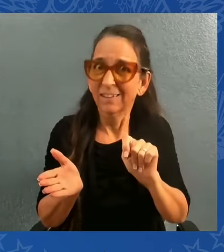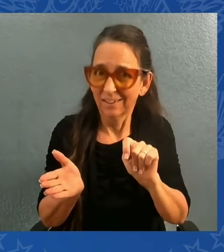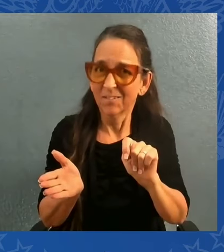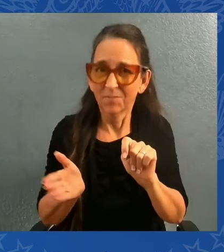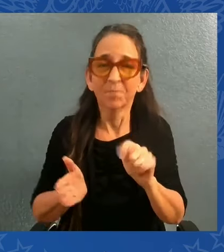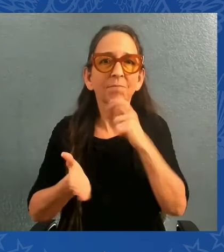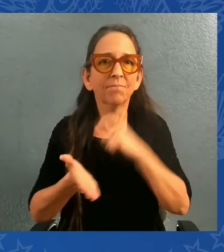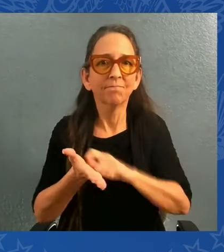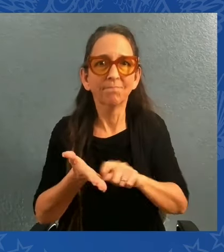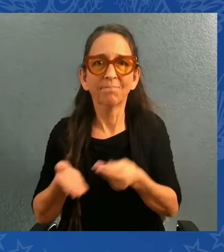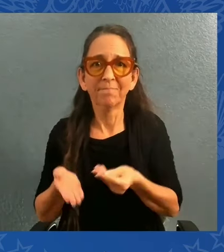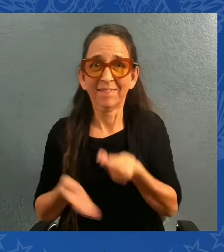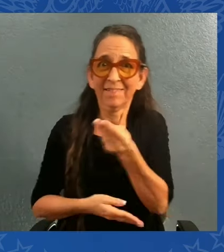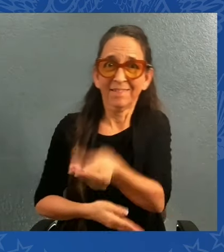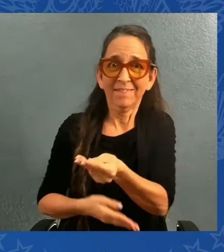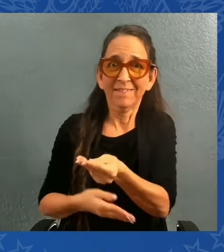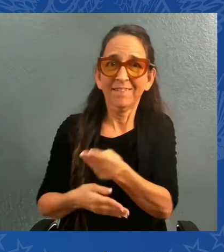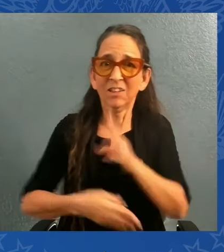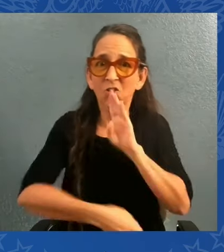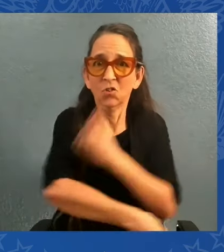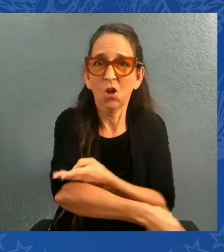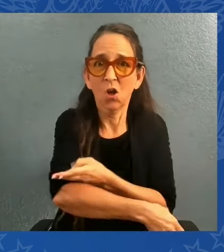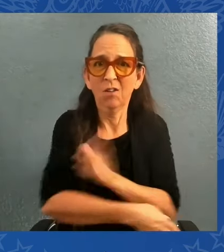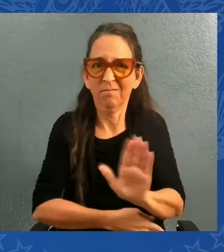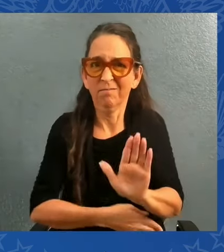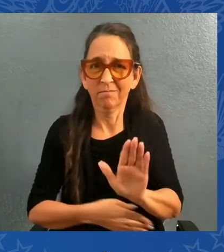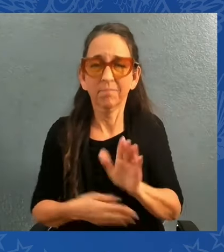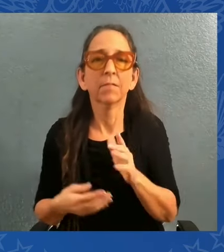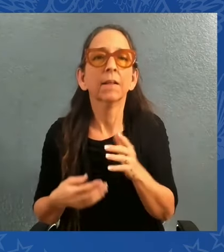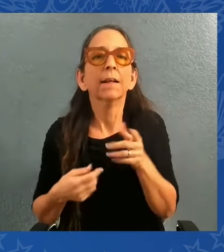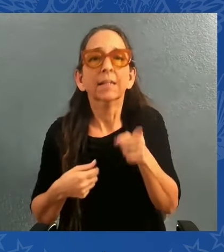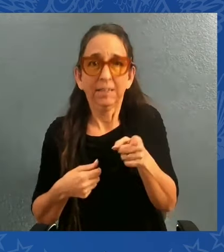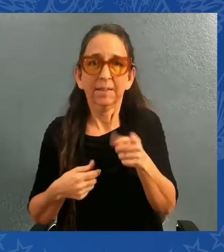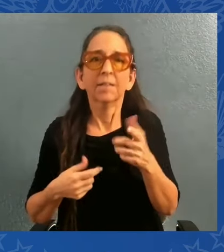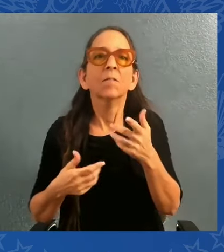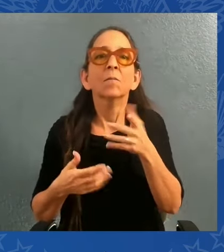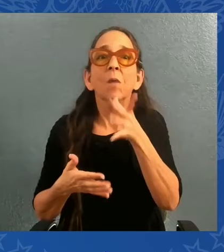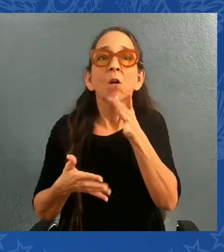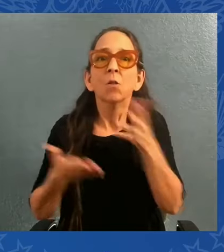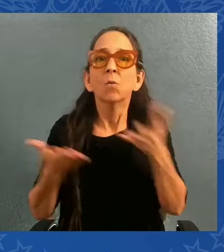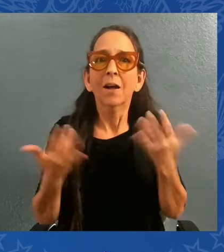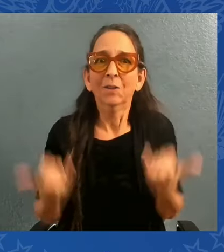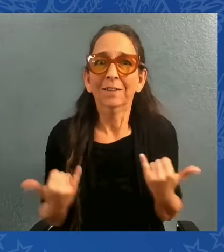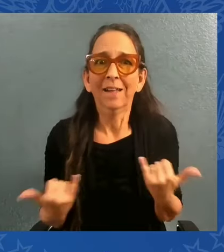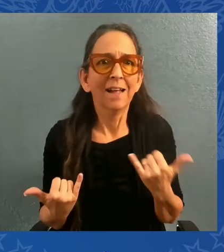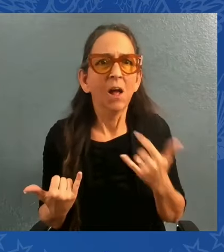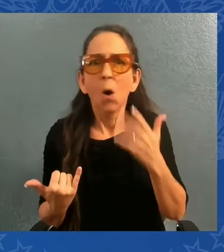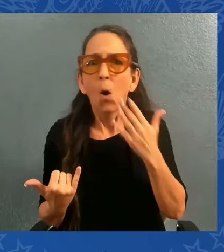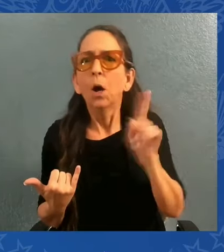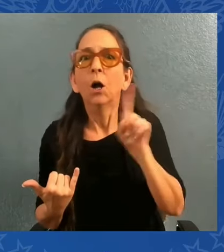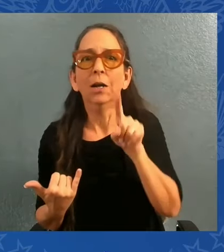Braylee. She and her mom are with us today. I don't know where you are, but God love you. There they are. Stand up, ladies.